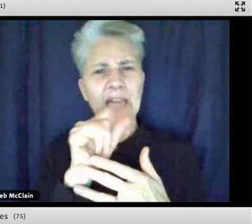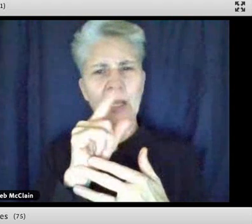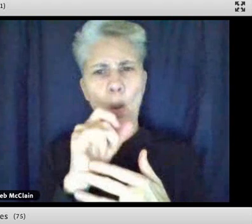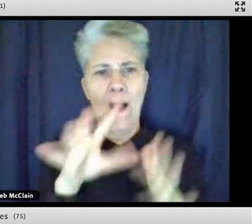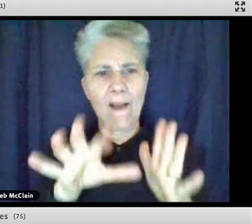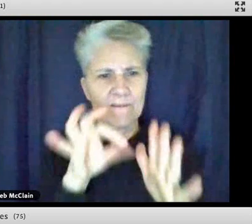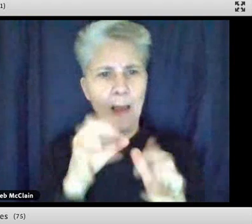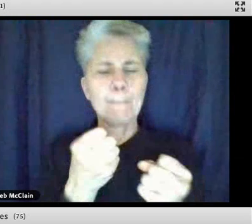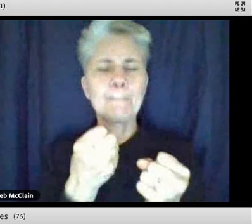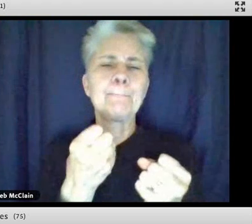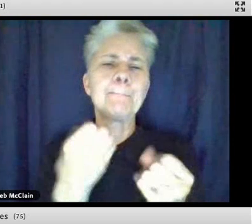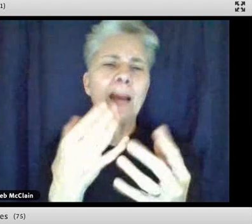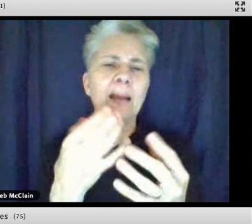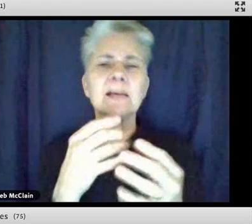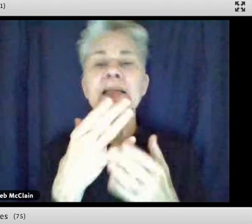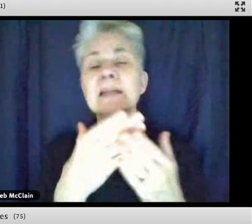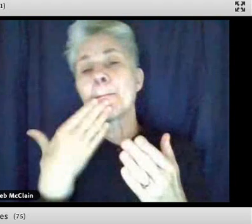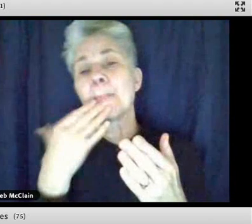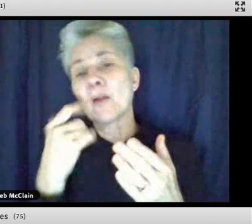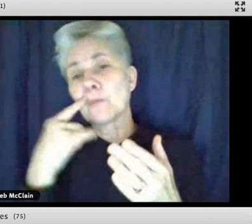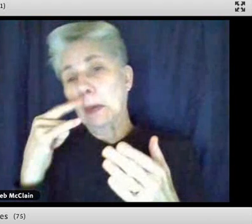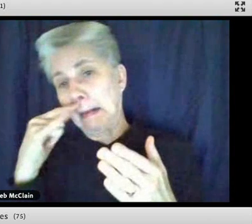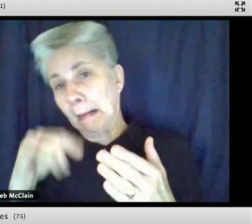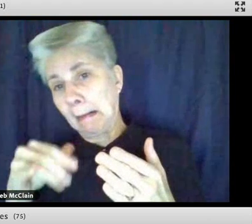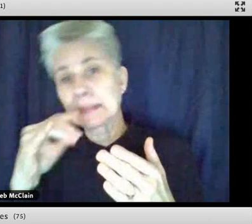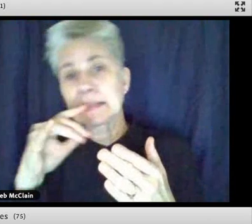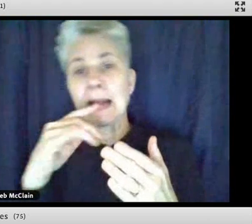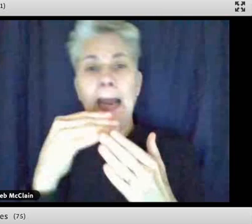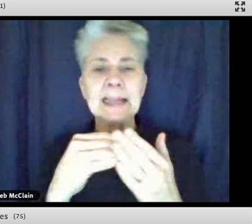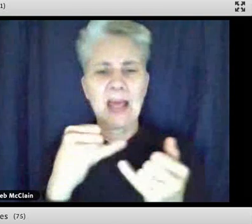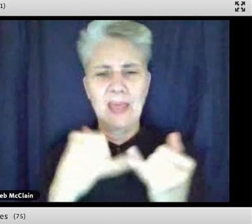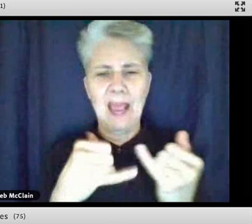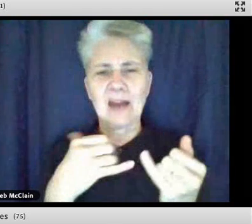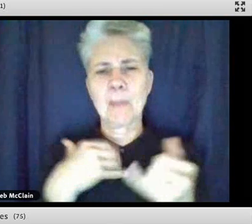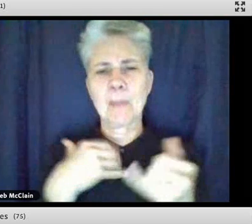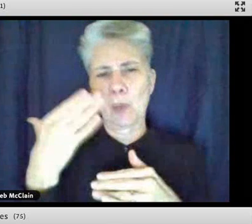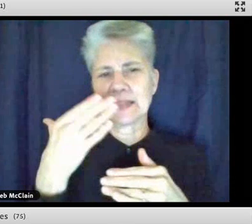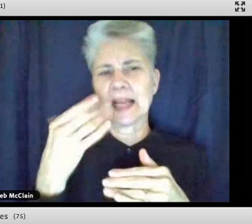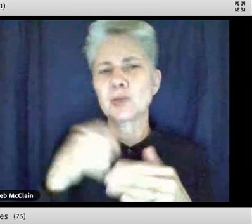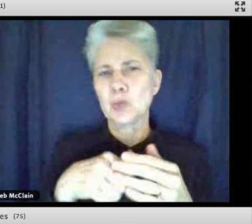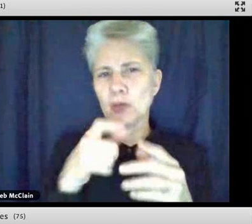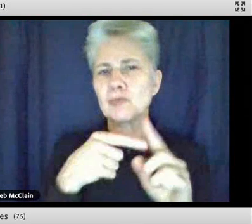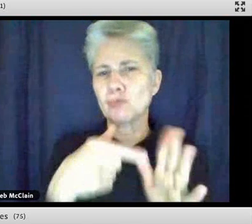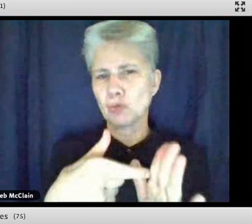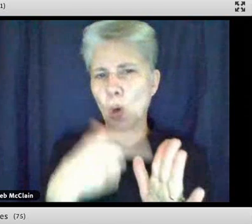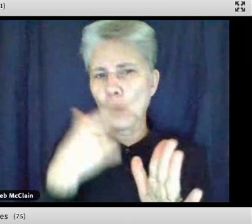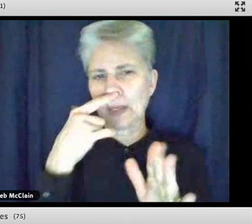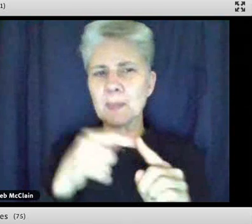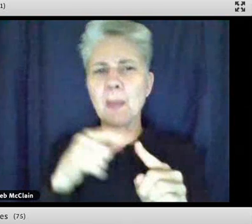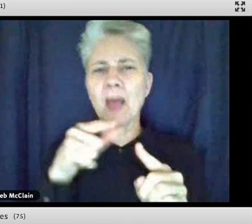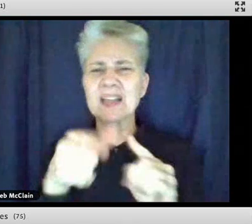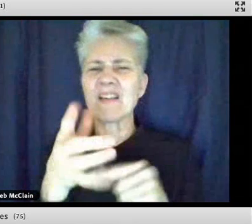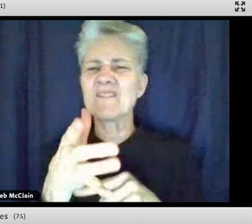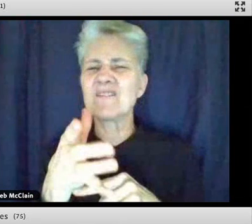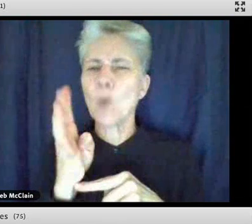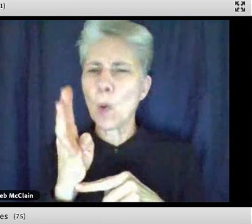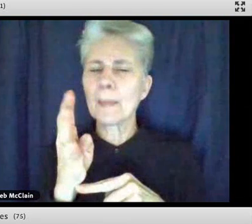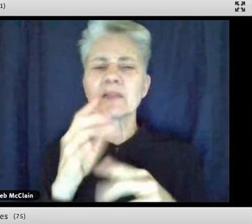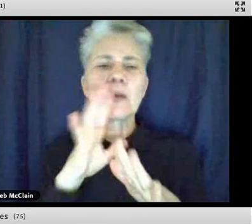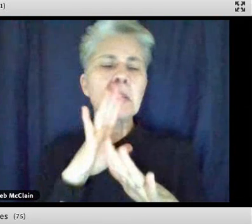tons of videos out there explaining it. There's some that are better for kids that are listed down at the end of my presentation. But this was 4 minutes. She's